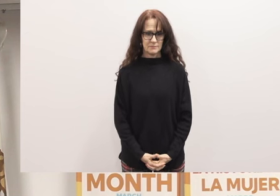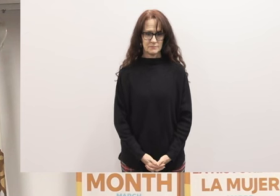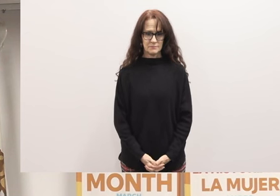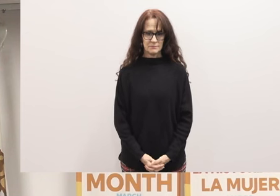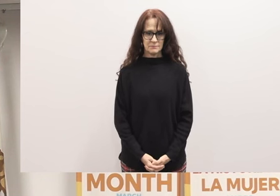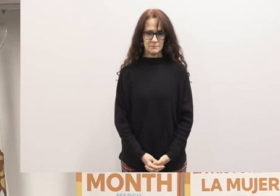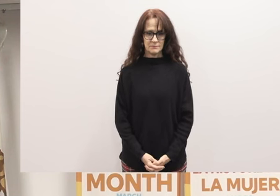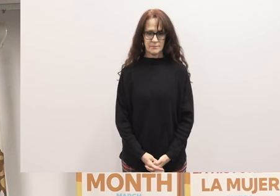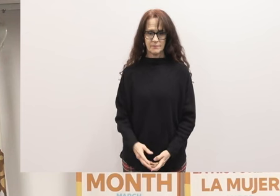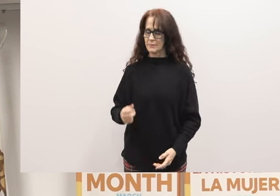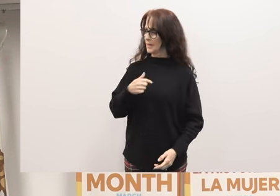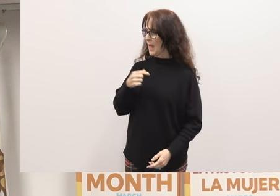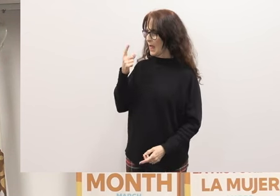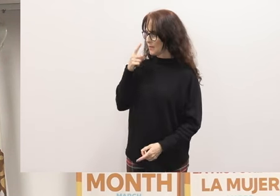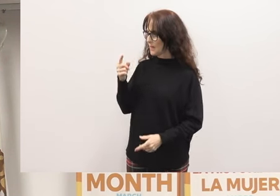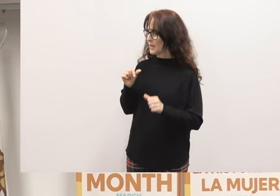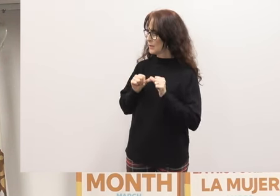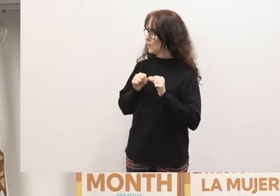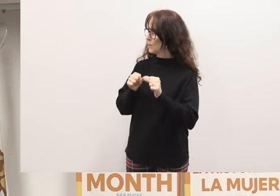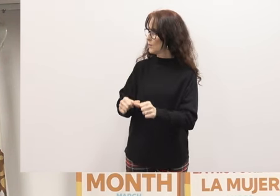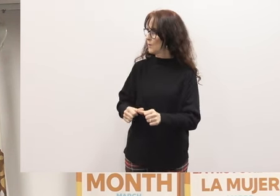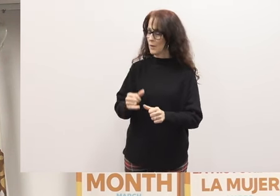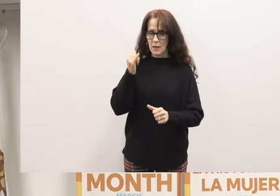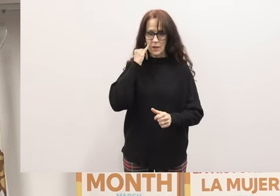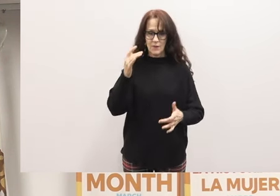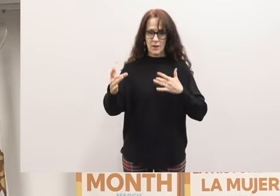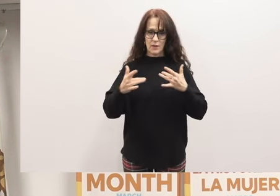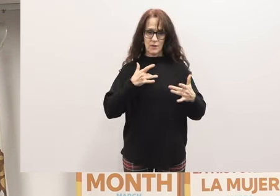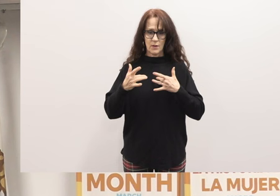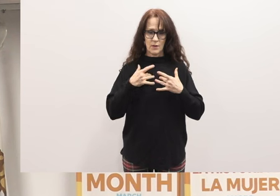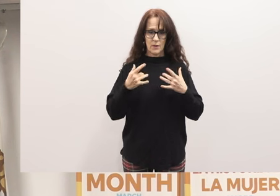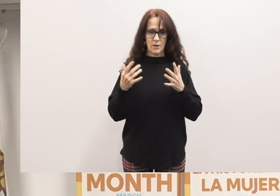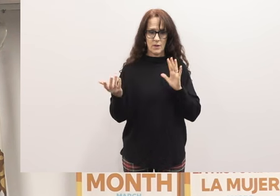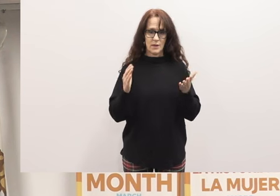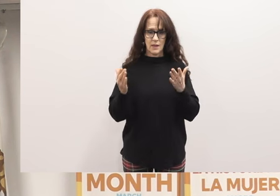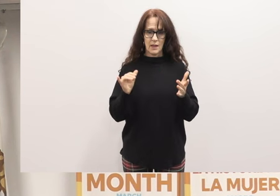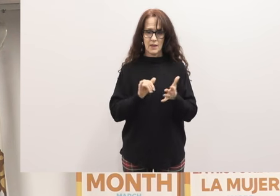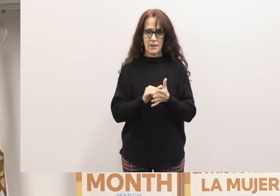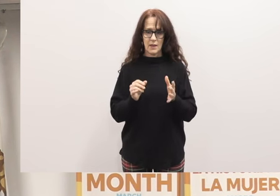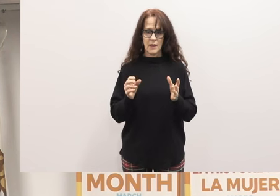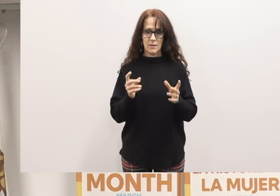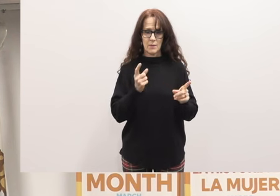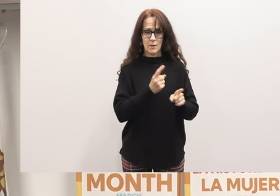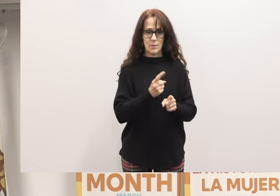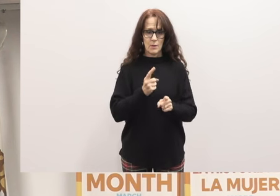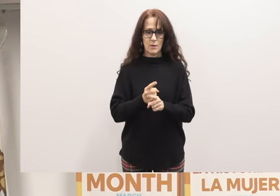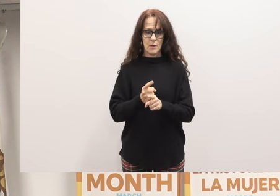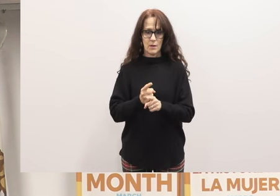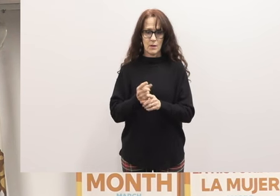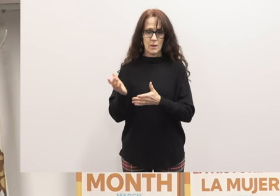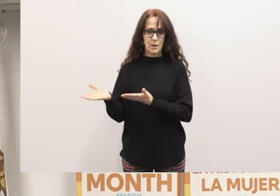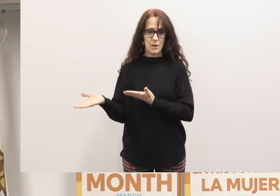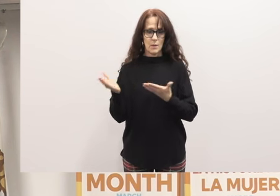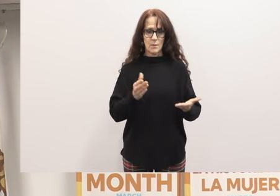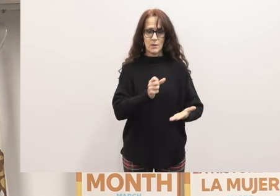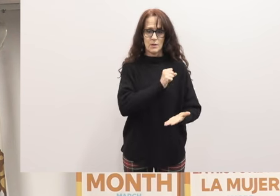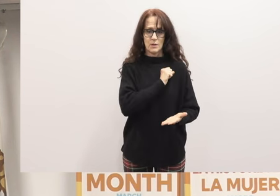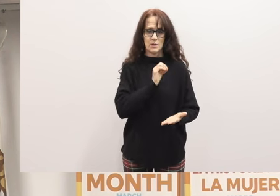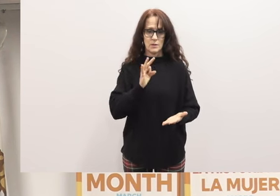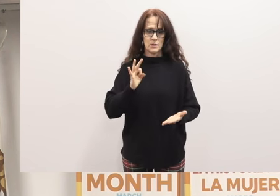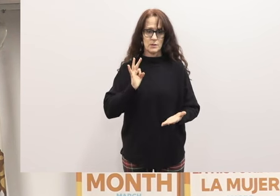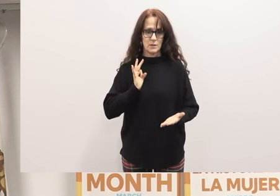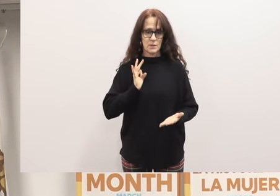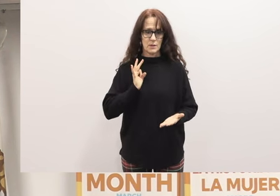I think going forward, if you have a concern like that, it might be more appropriate to bring it to staff